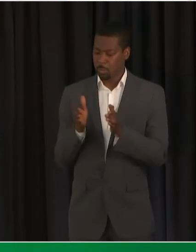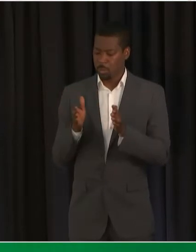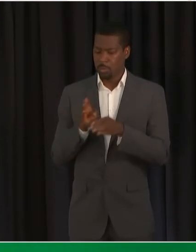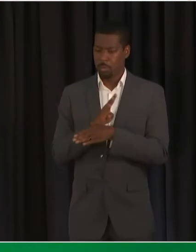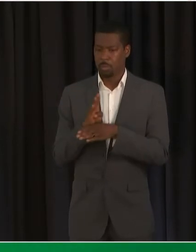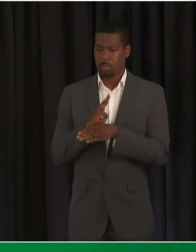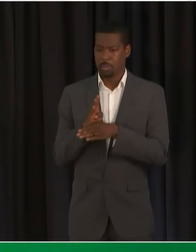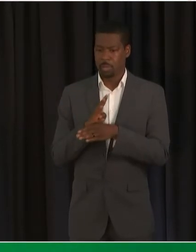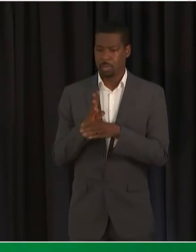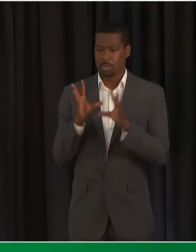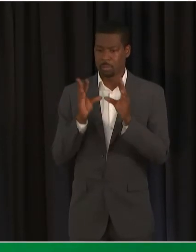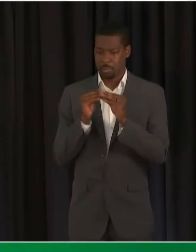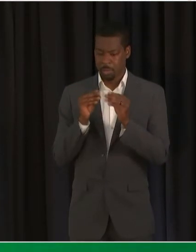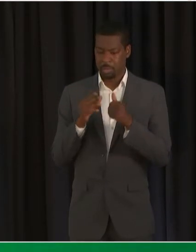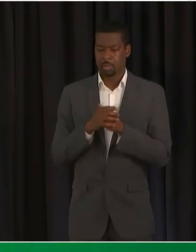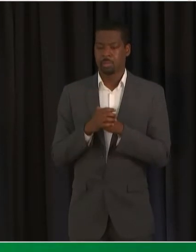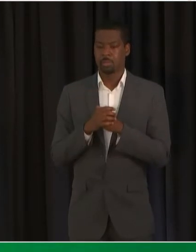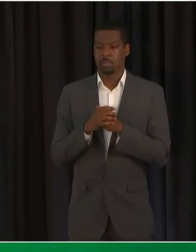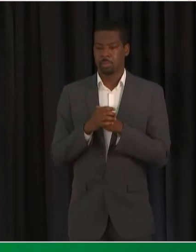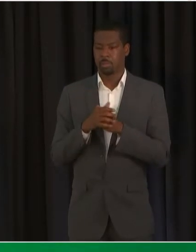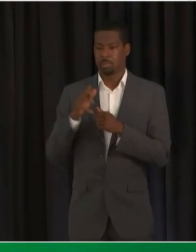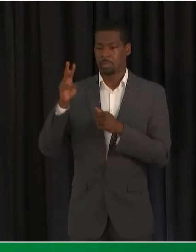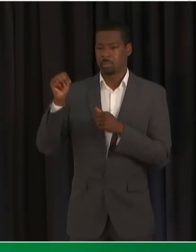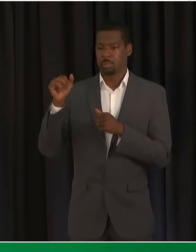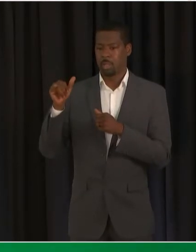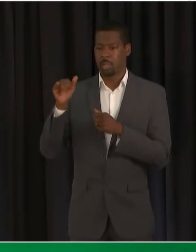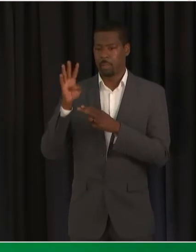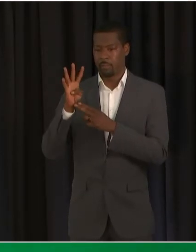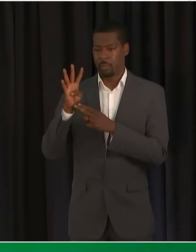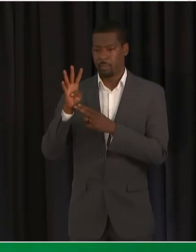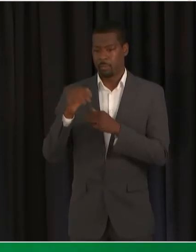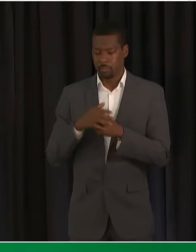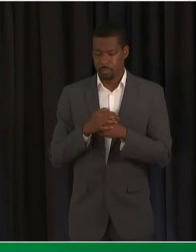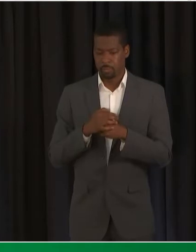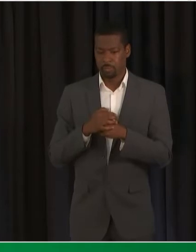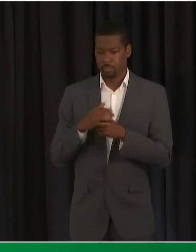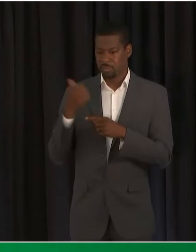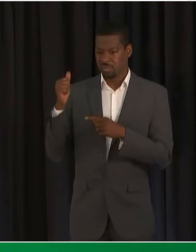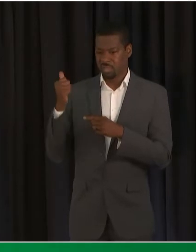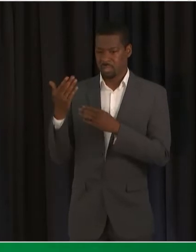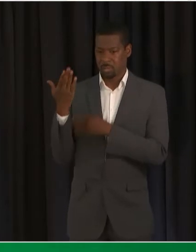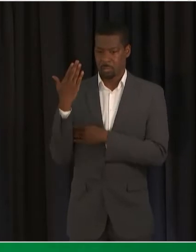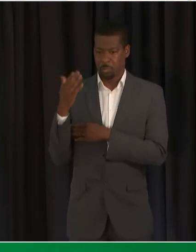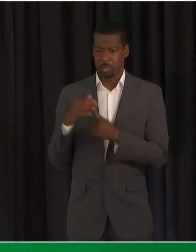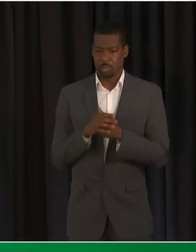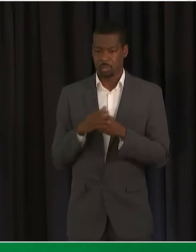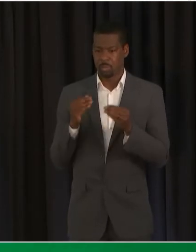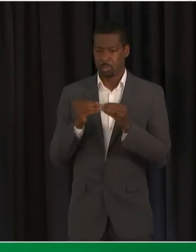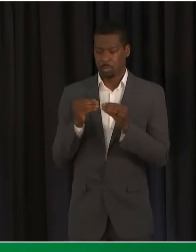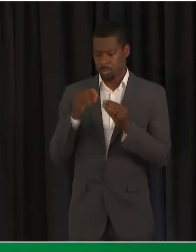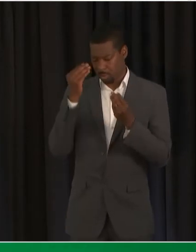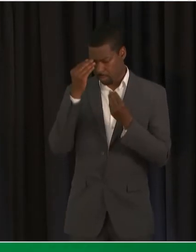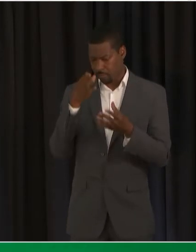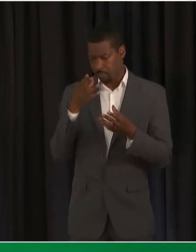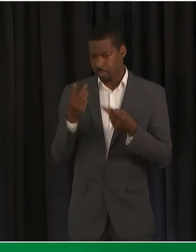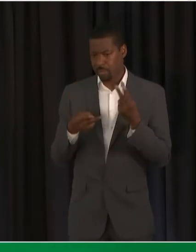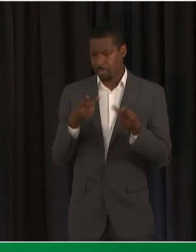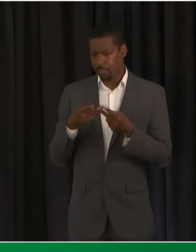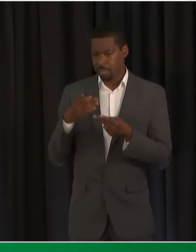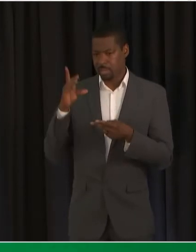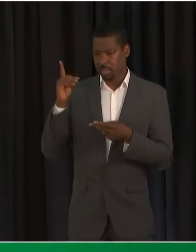summit. This is their 7th annual summit on May 4th at 10 a.m. For more information on this, please